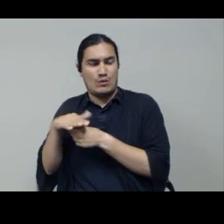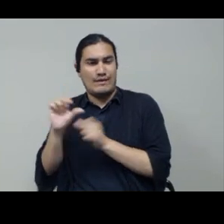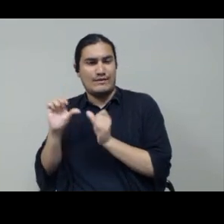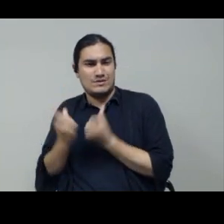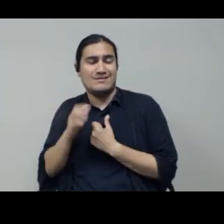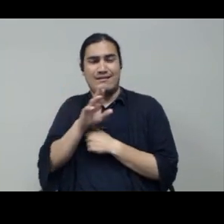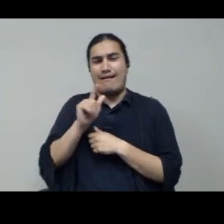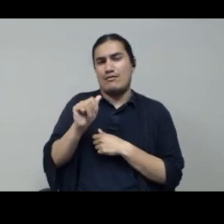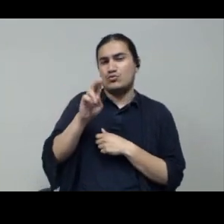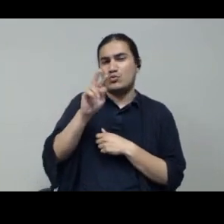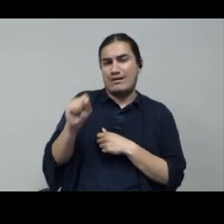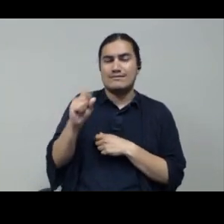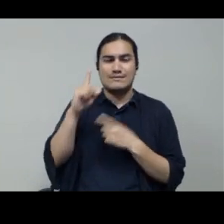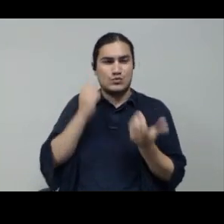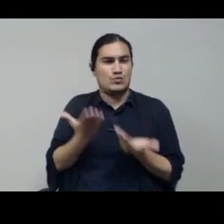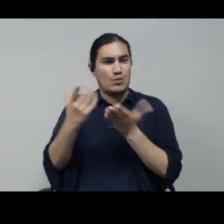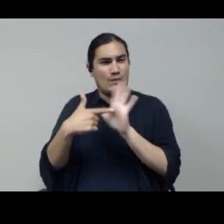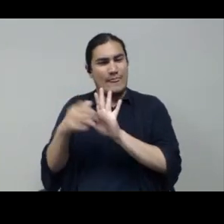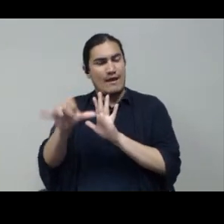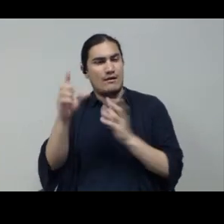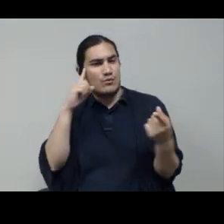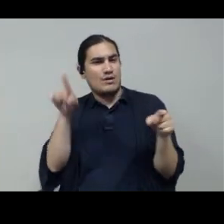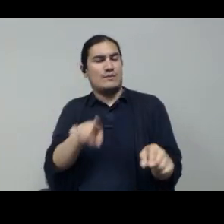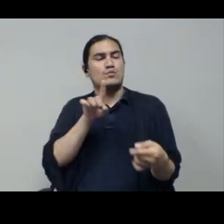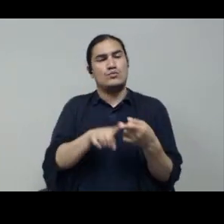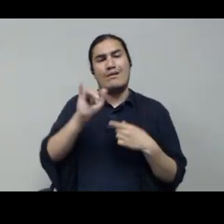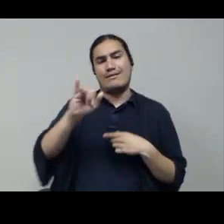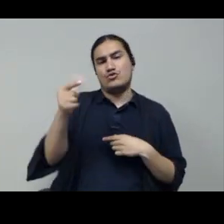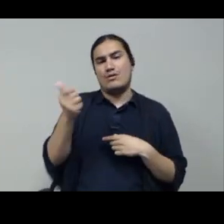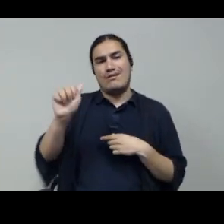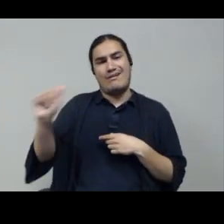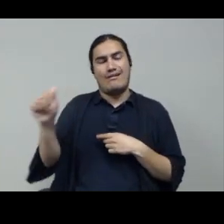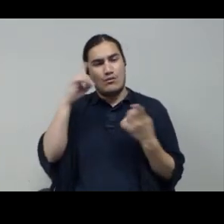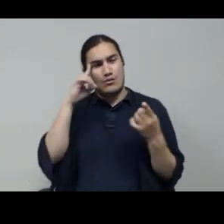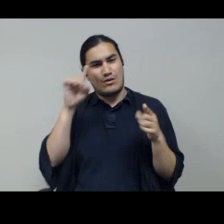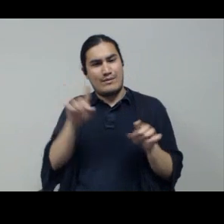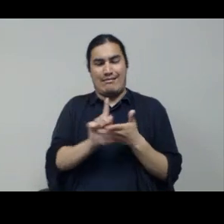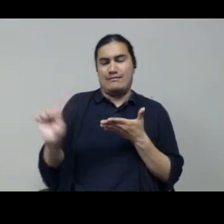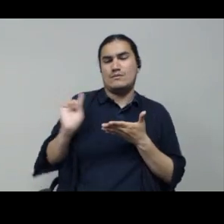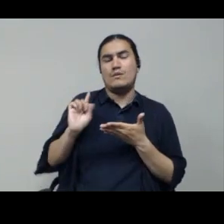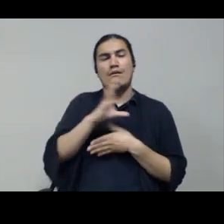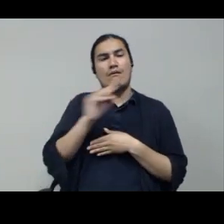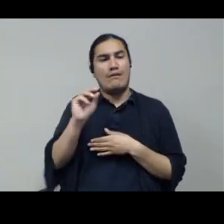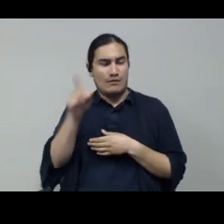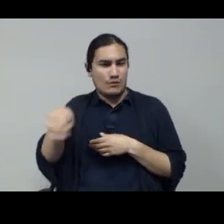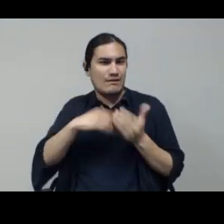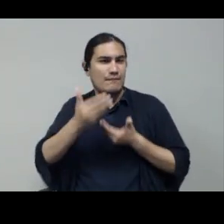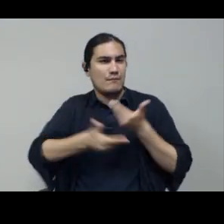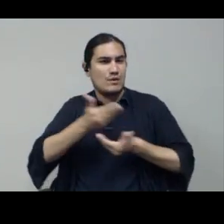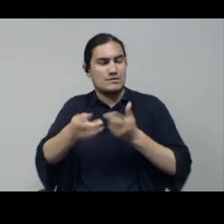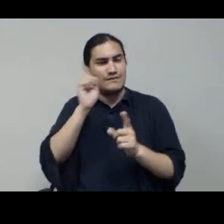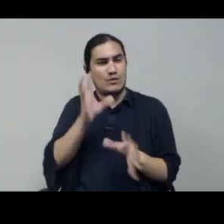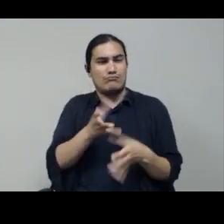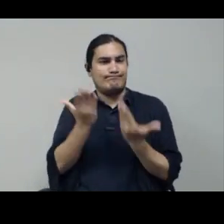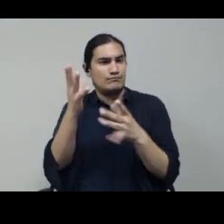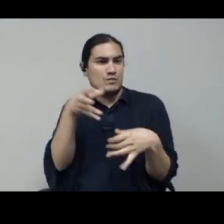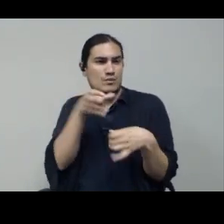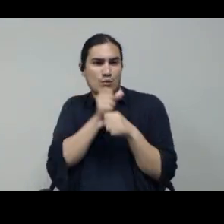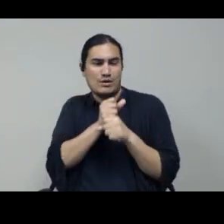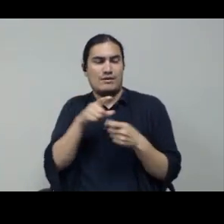Caltrans presented the agreement to the CalSTA IIJA working group last week, and we're in the process of posting a summary to our